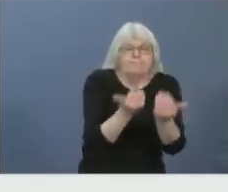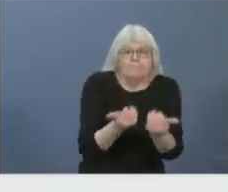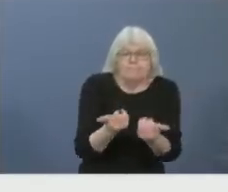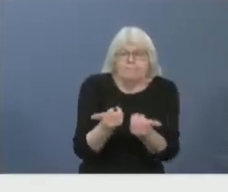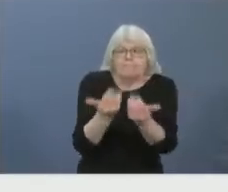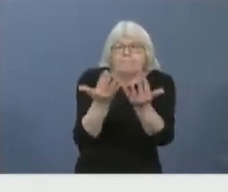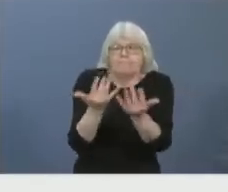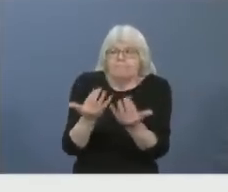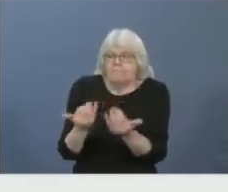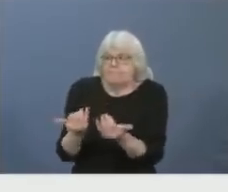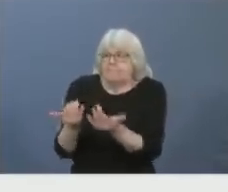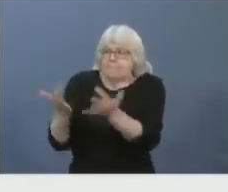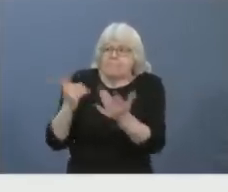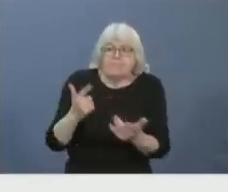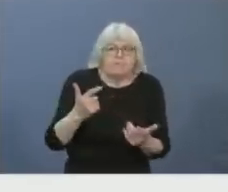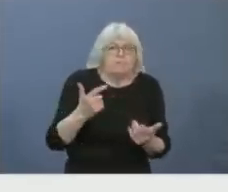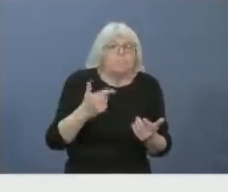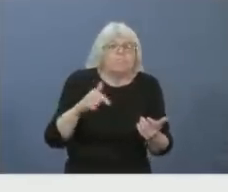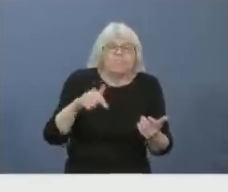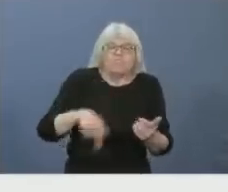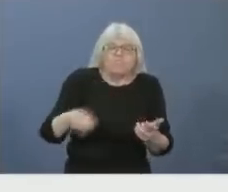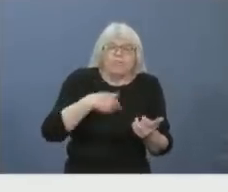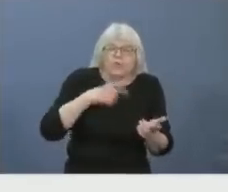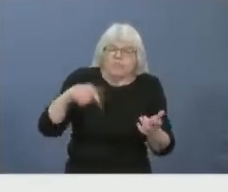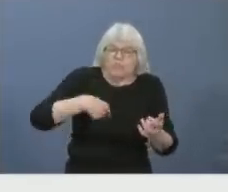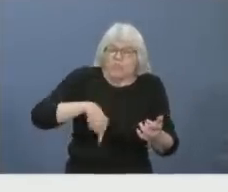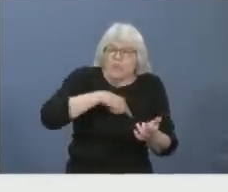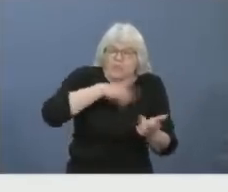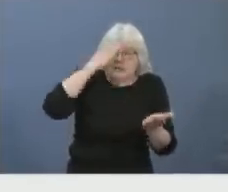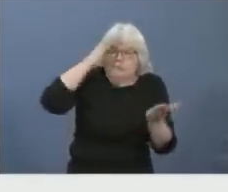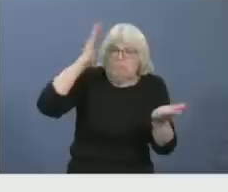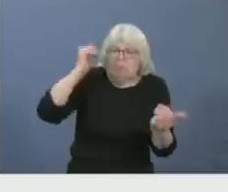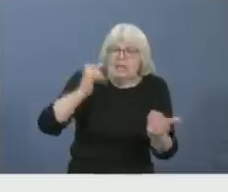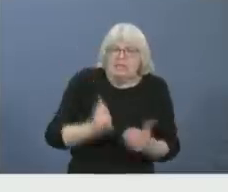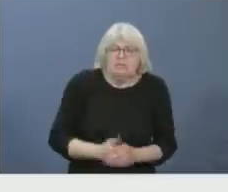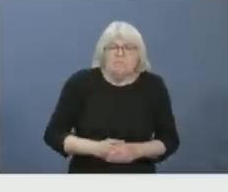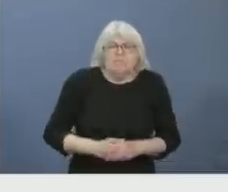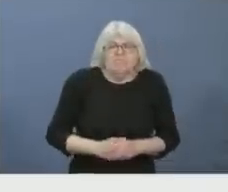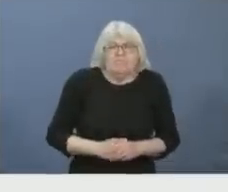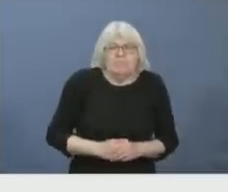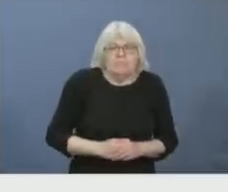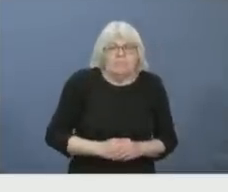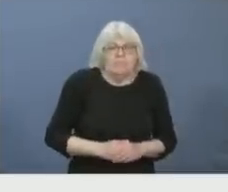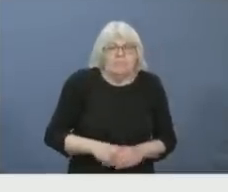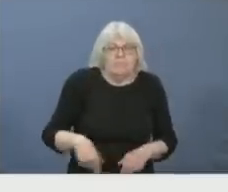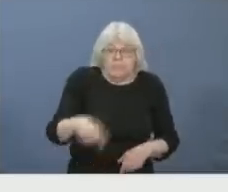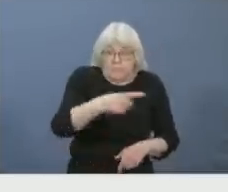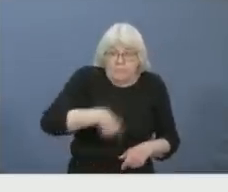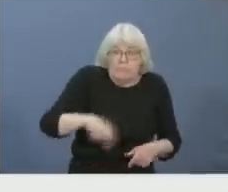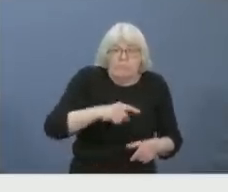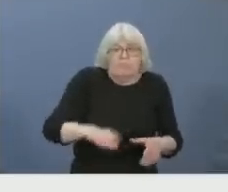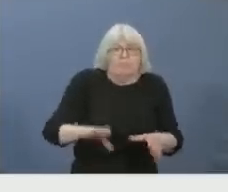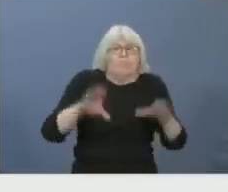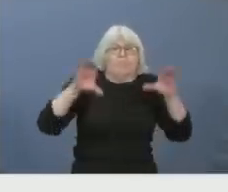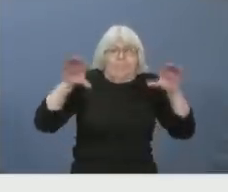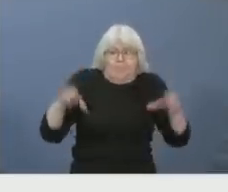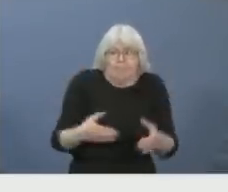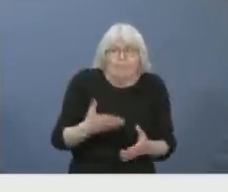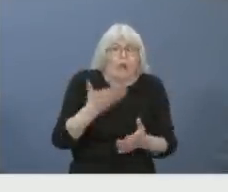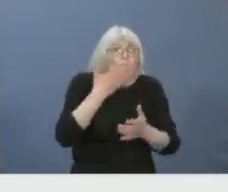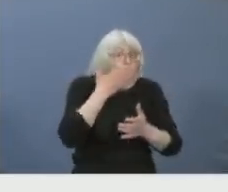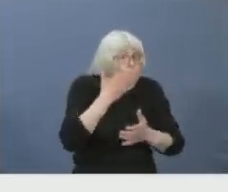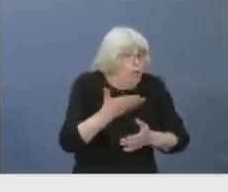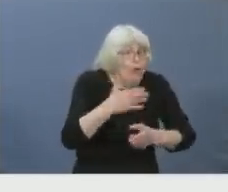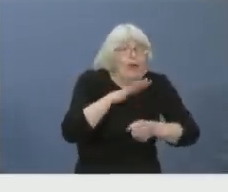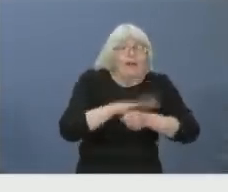not anticipated. So crews have sufficient resources on site to